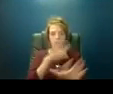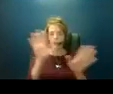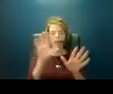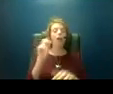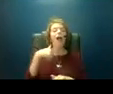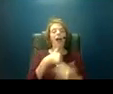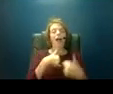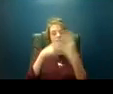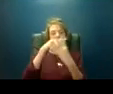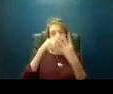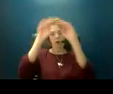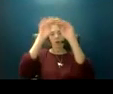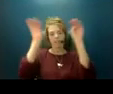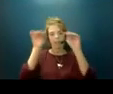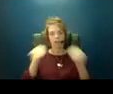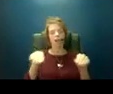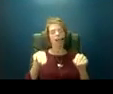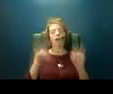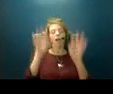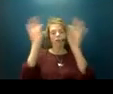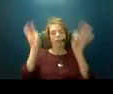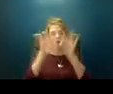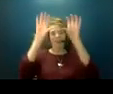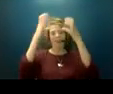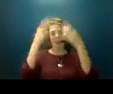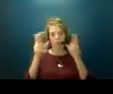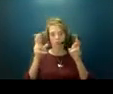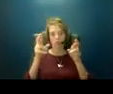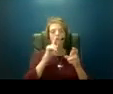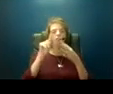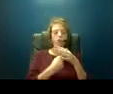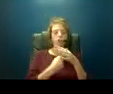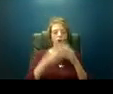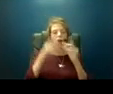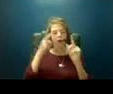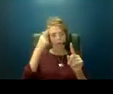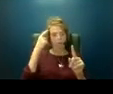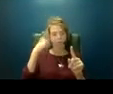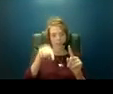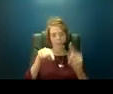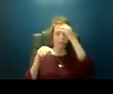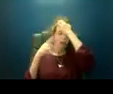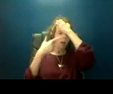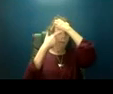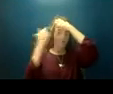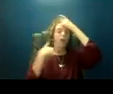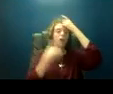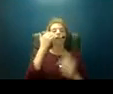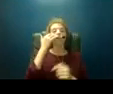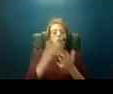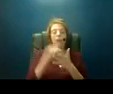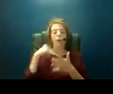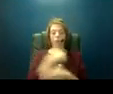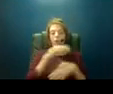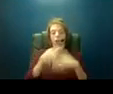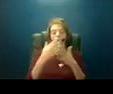framework that consists of the classroom teacher as our starting point, because we know that we all learn